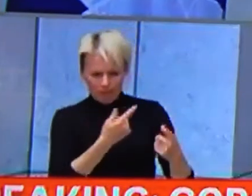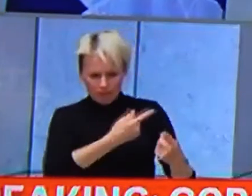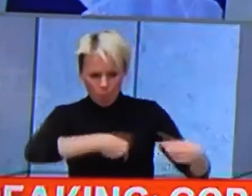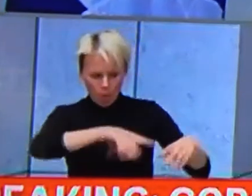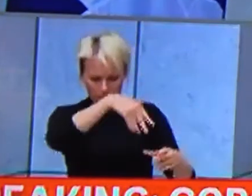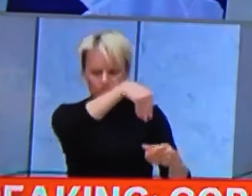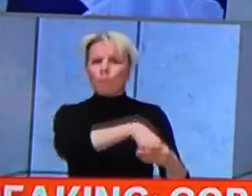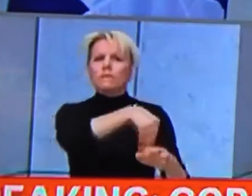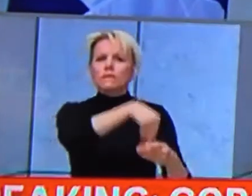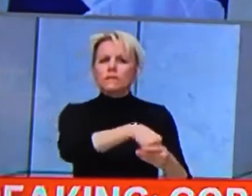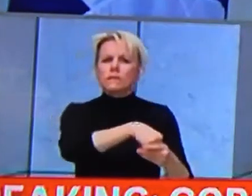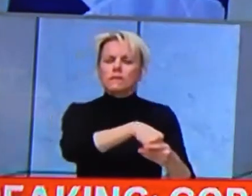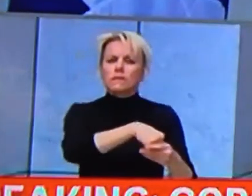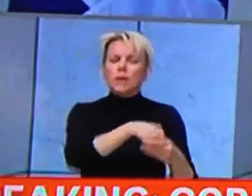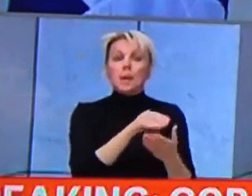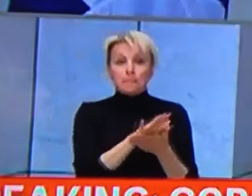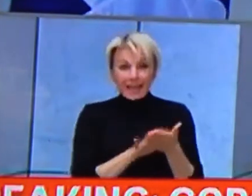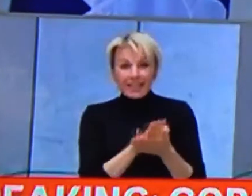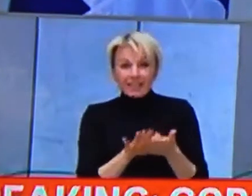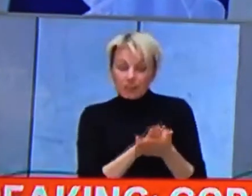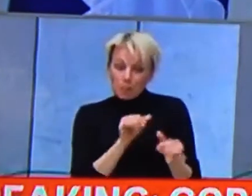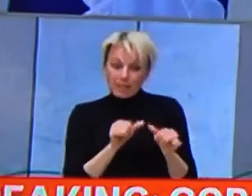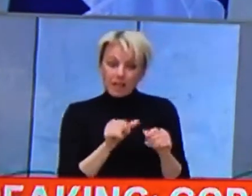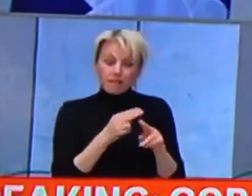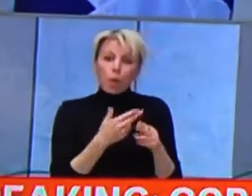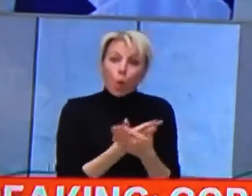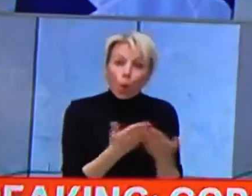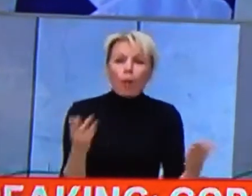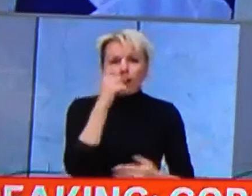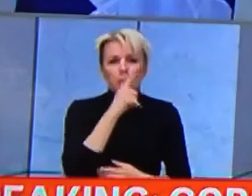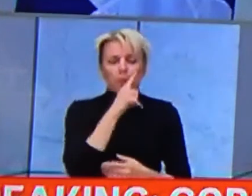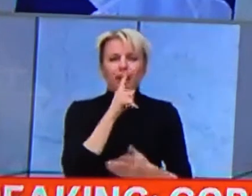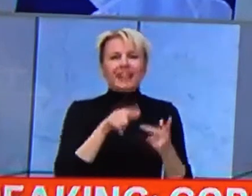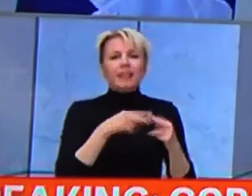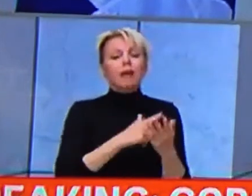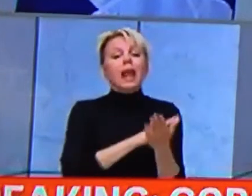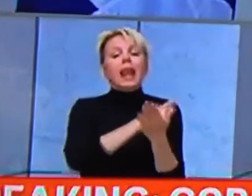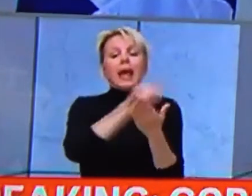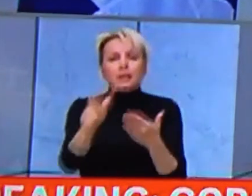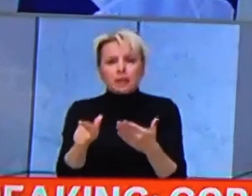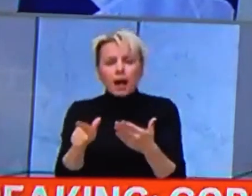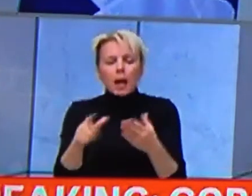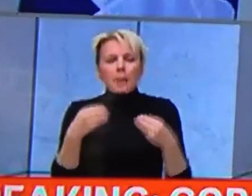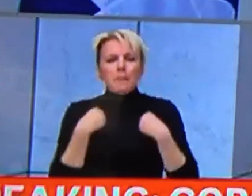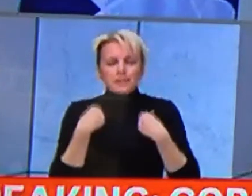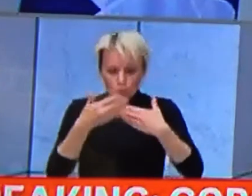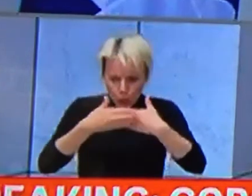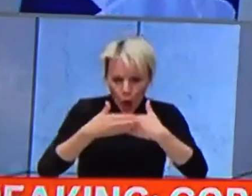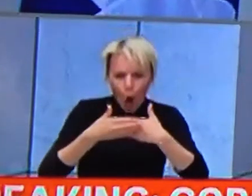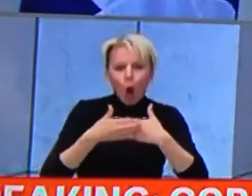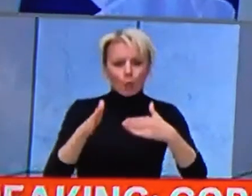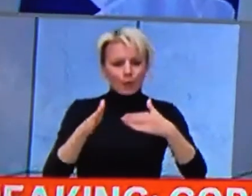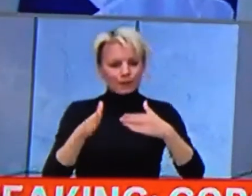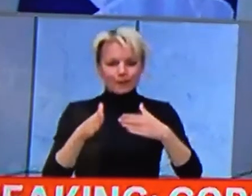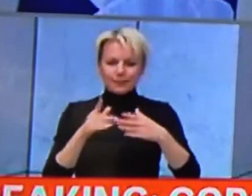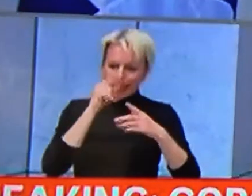in this. It's in everybody's interest that that business resuscitates and rises again on the other side. That means your job's there